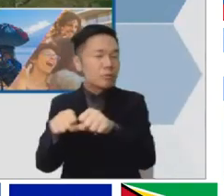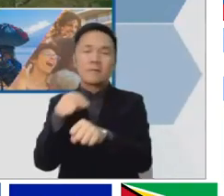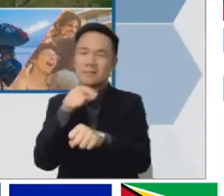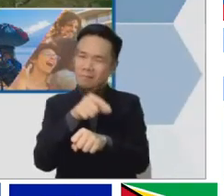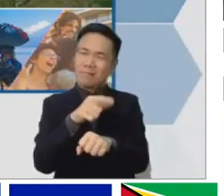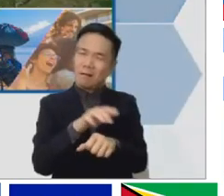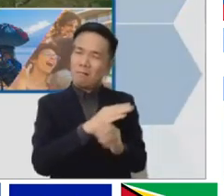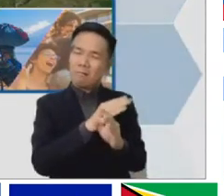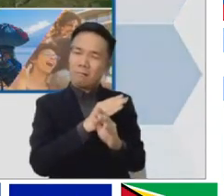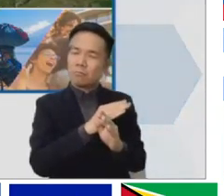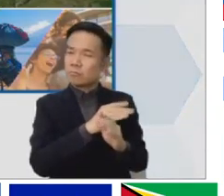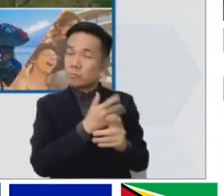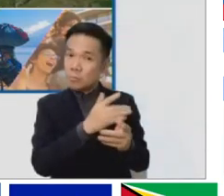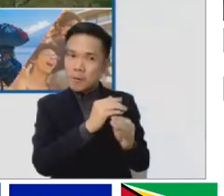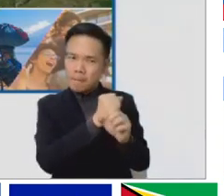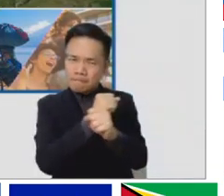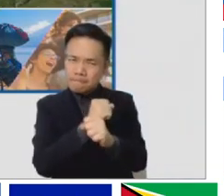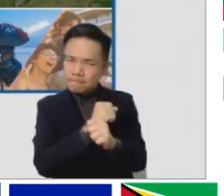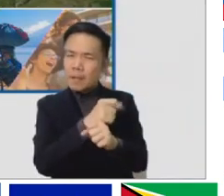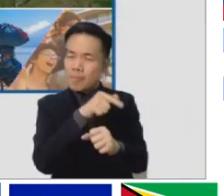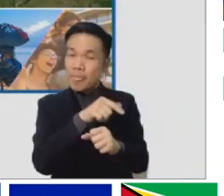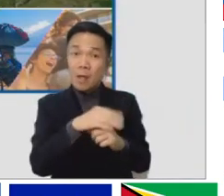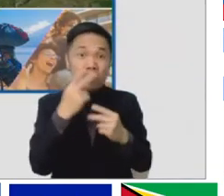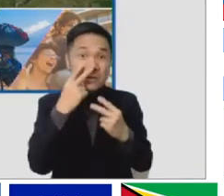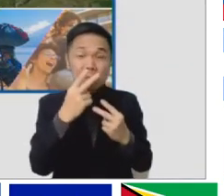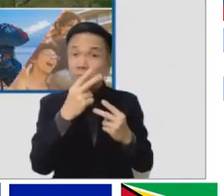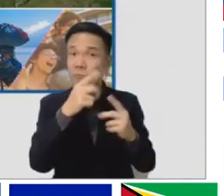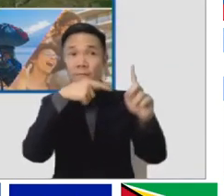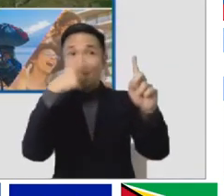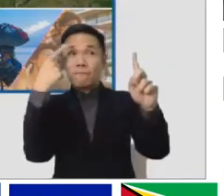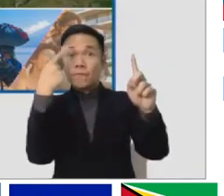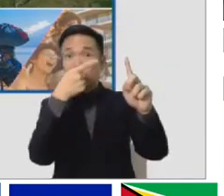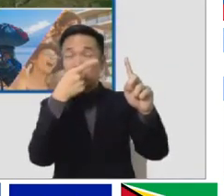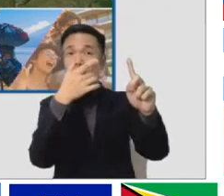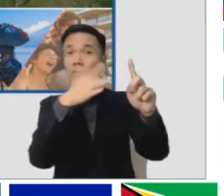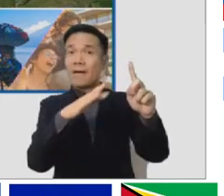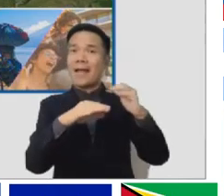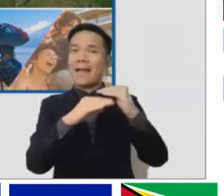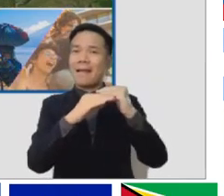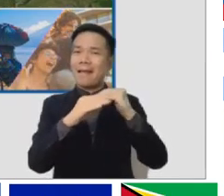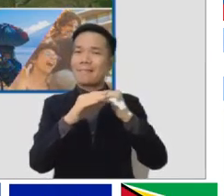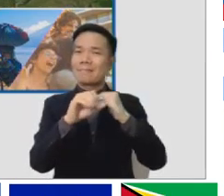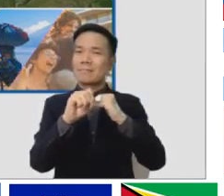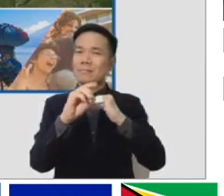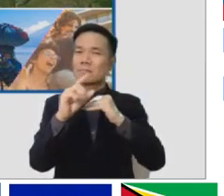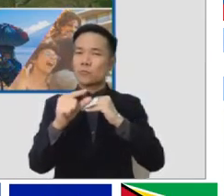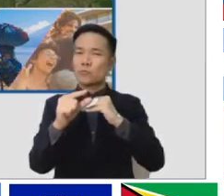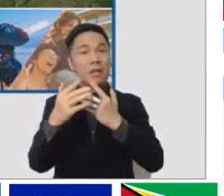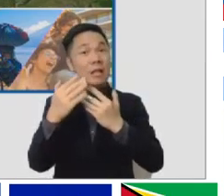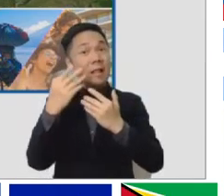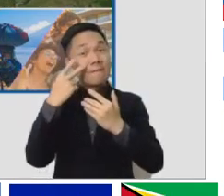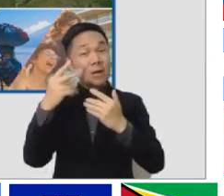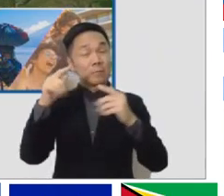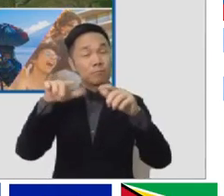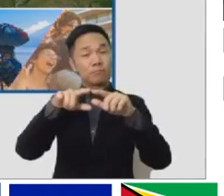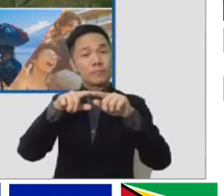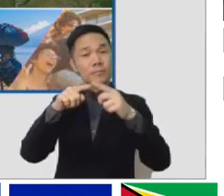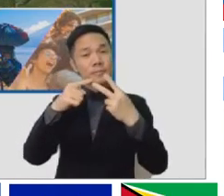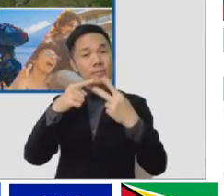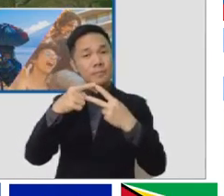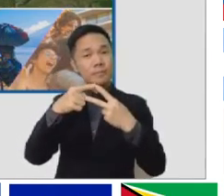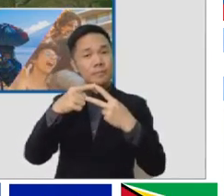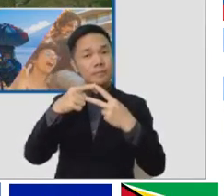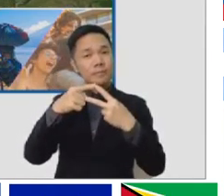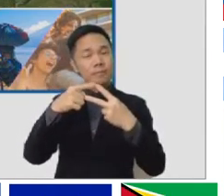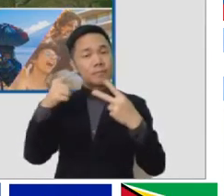American region towards a sustainable development agenda in the framework of the actions that